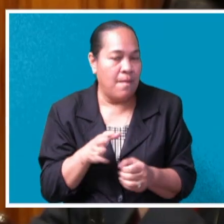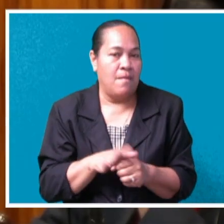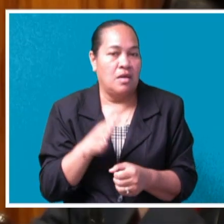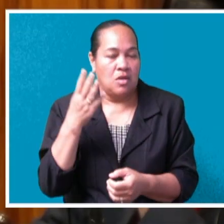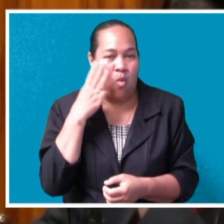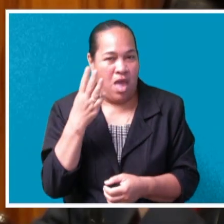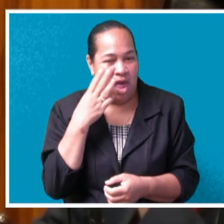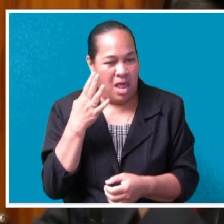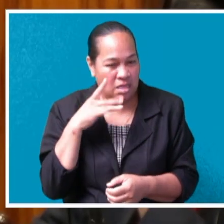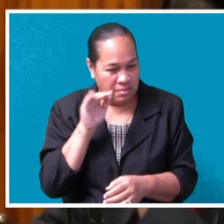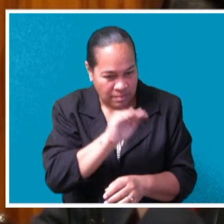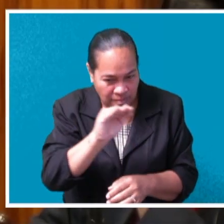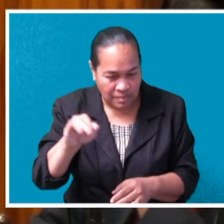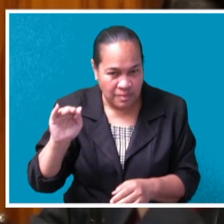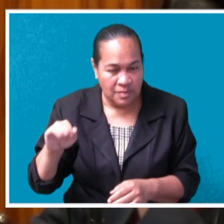essential.